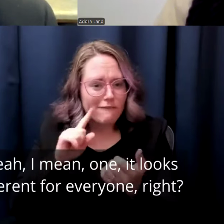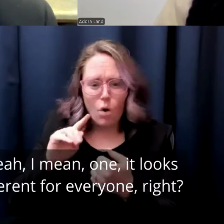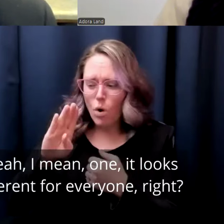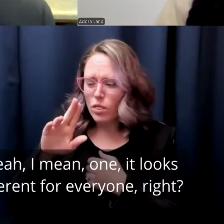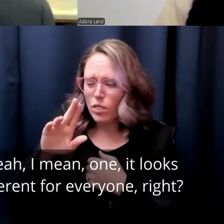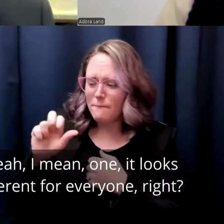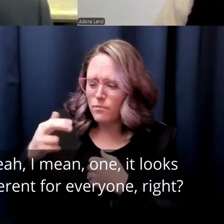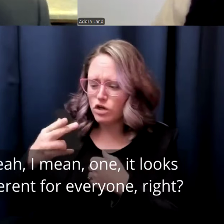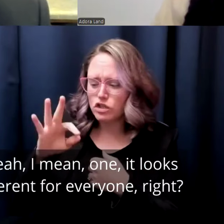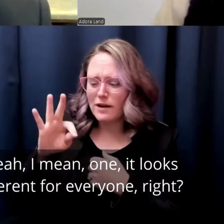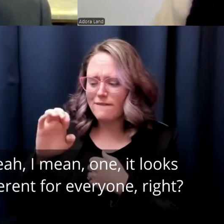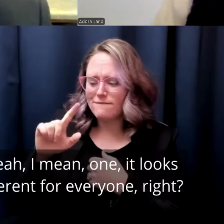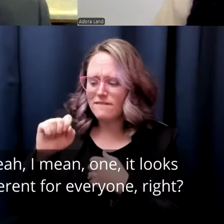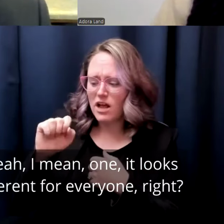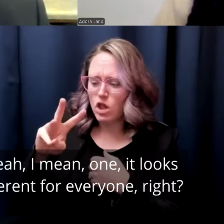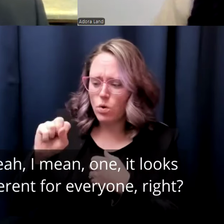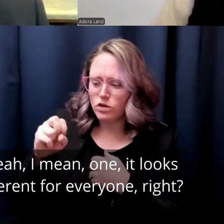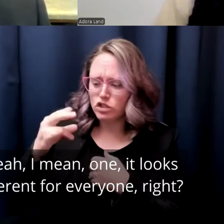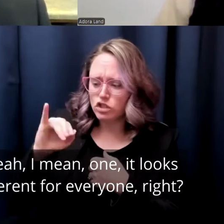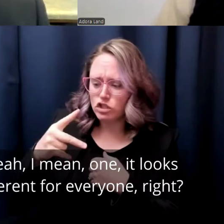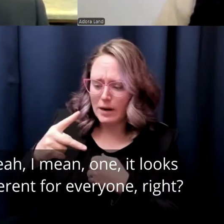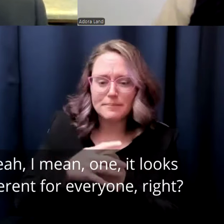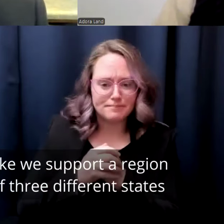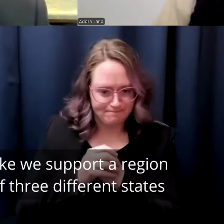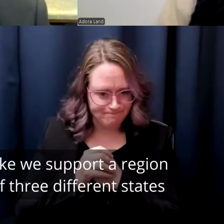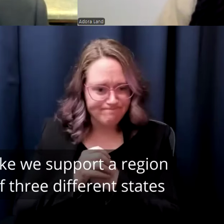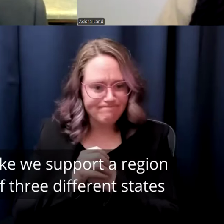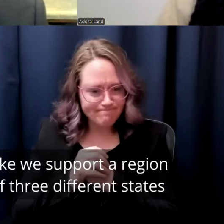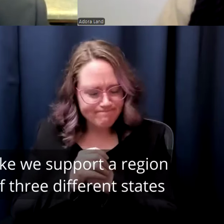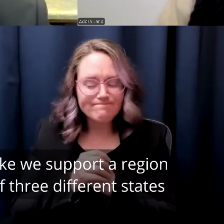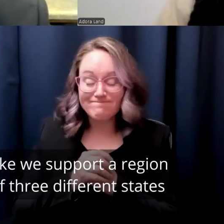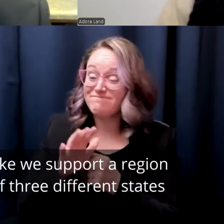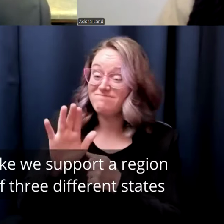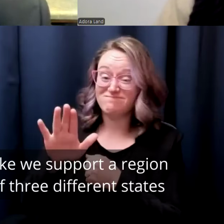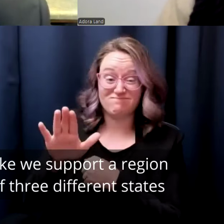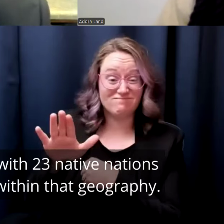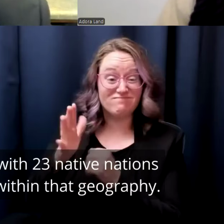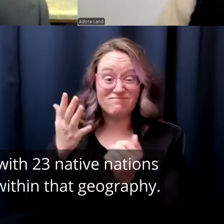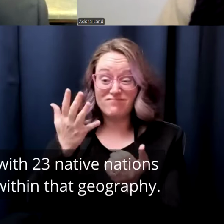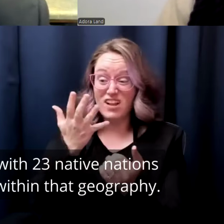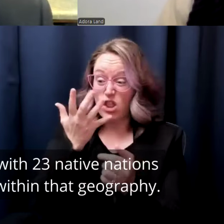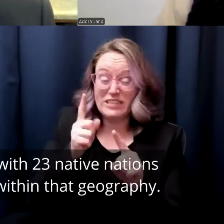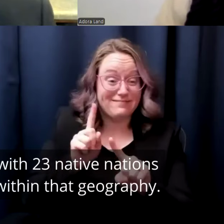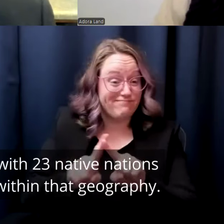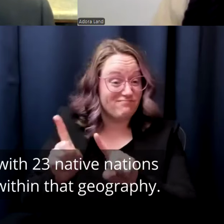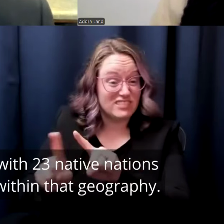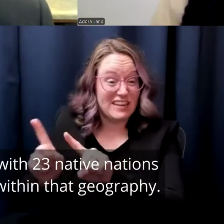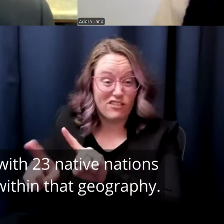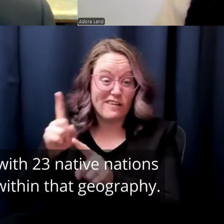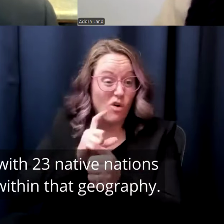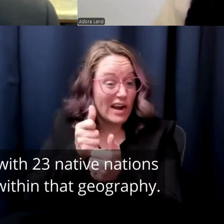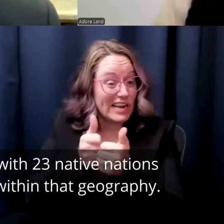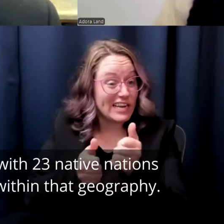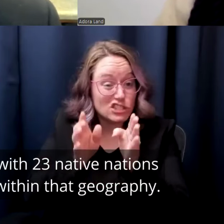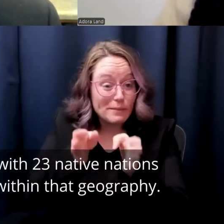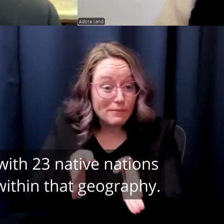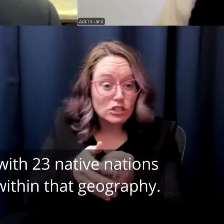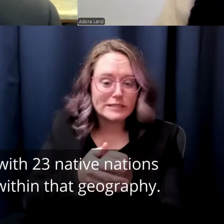I mean, one, it looks different for everyone, right? Like we support a region of three different states with 23 Native nations within